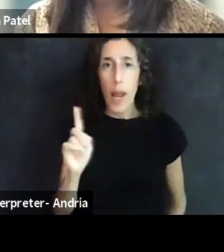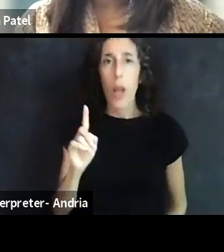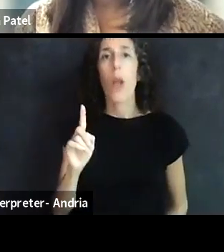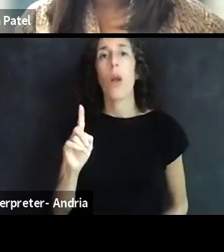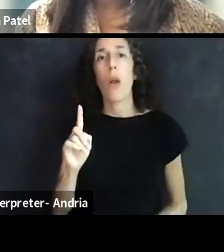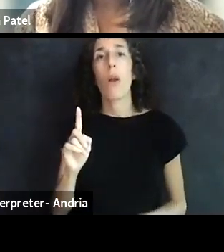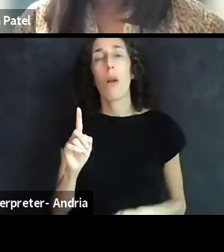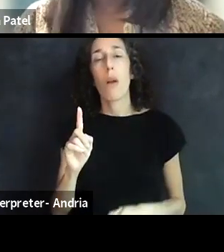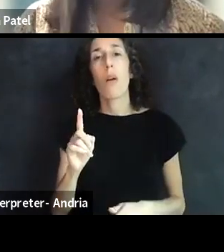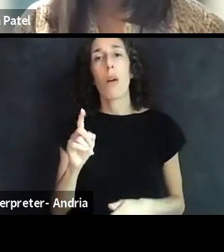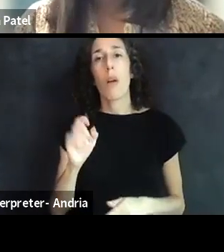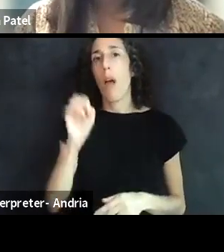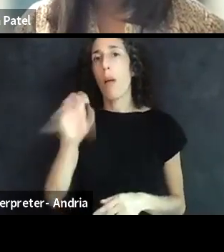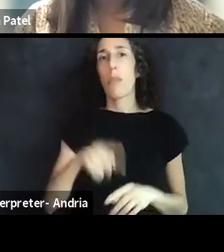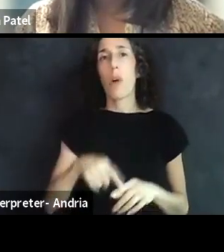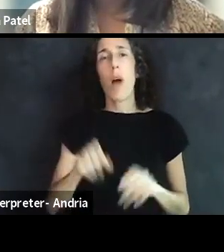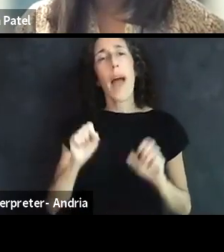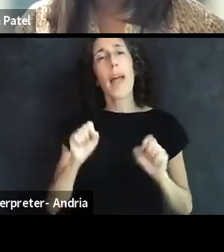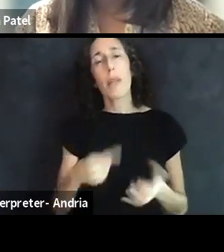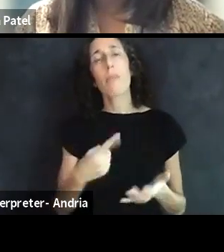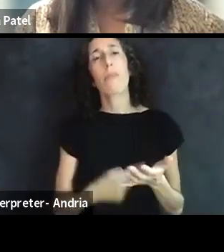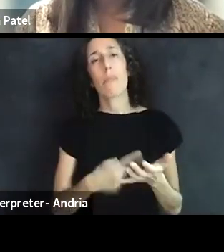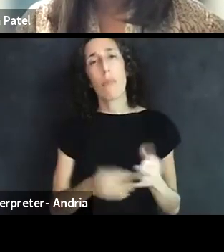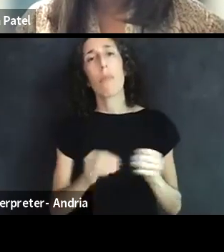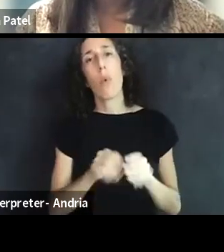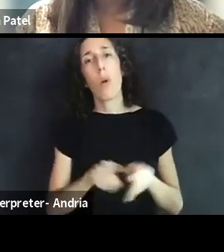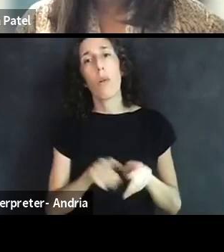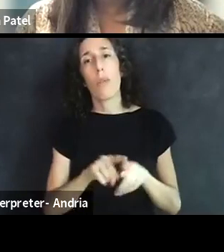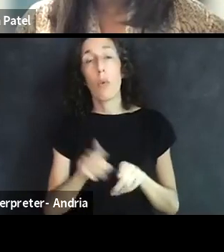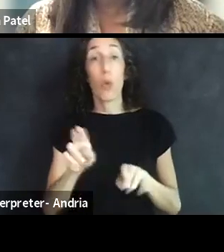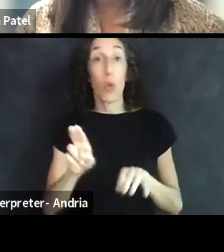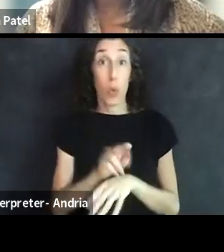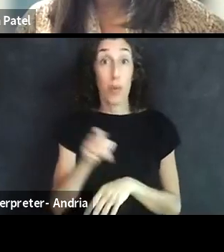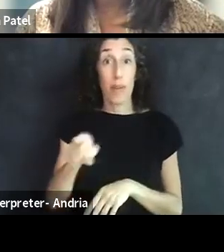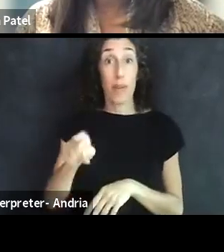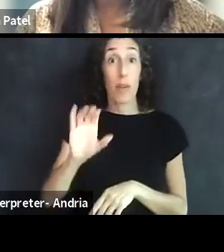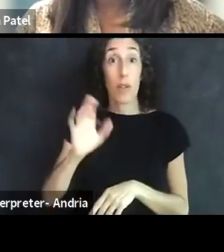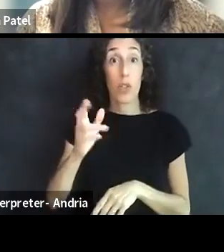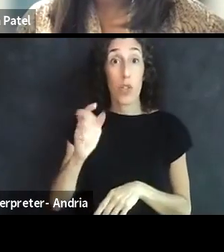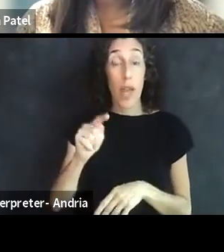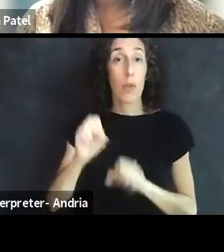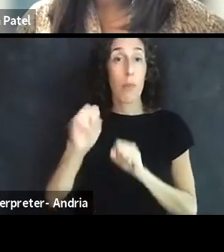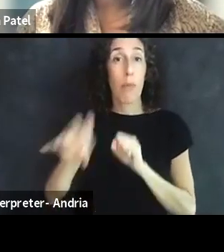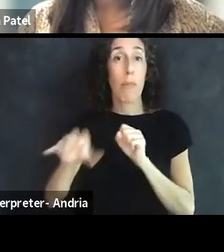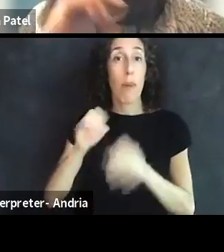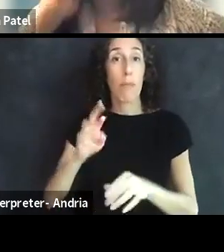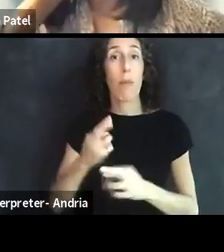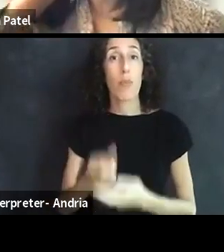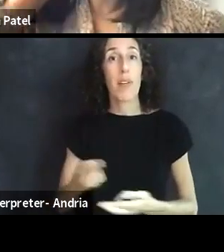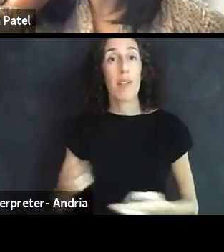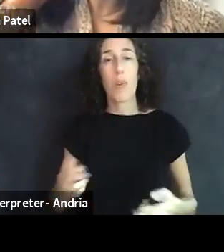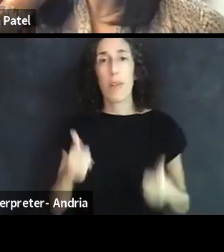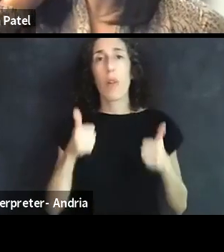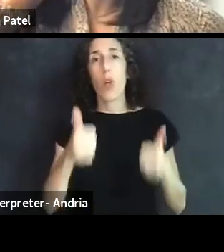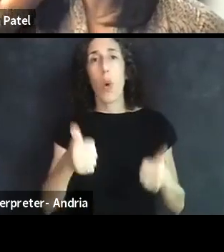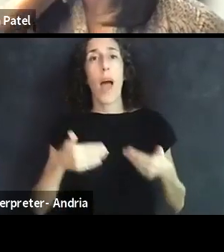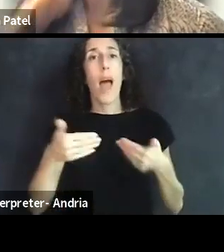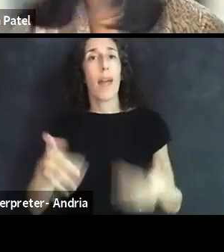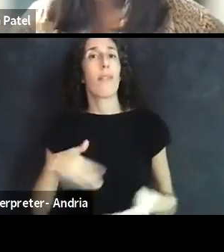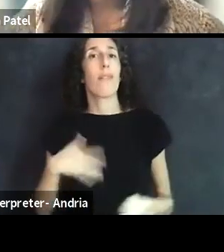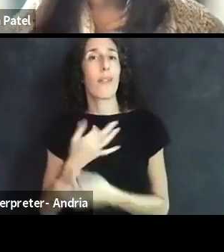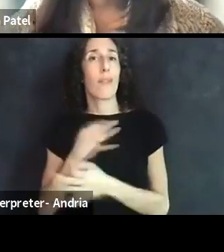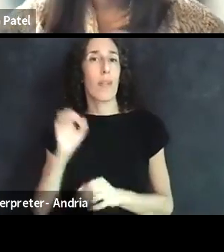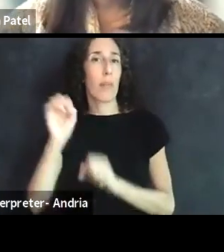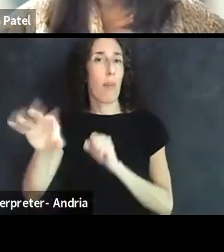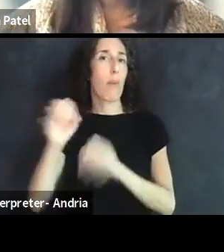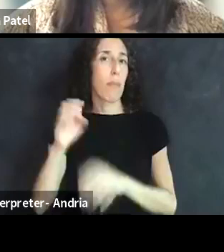about that and share any resources in the chat, that would be awesome. I can just say one encouraging thing is that when I first started treatment, I